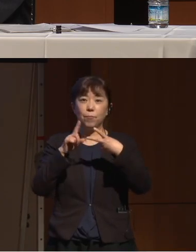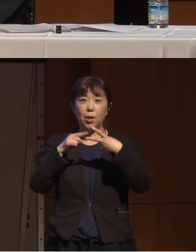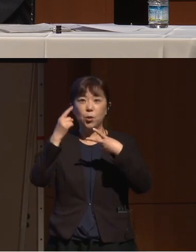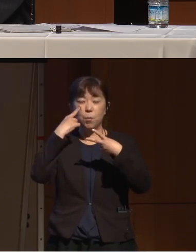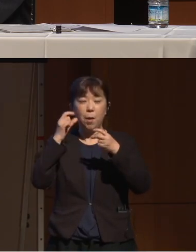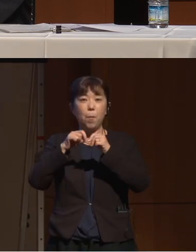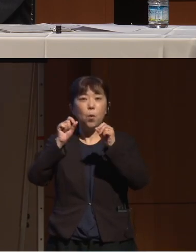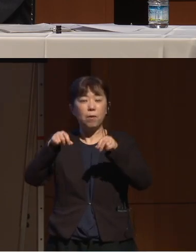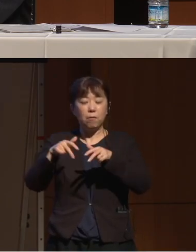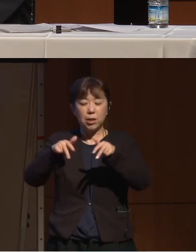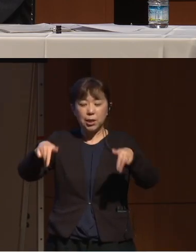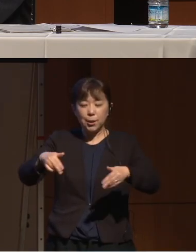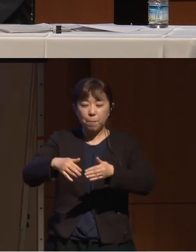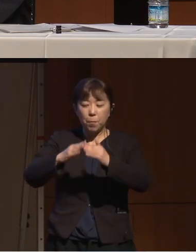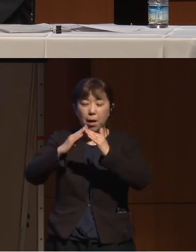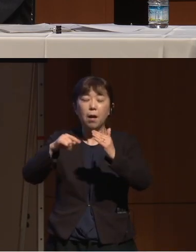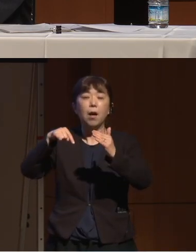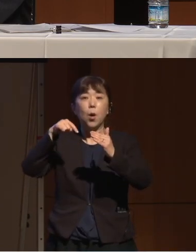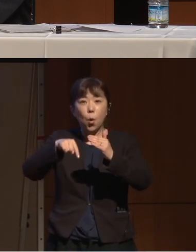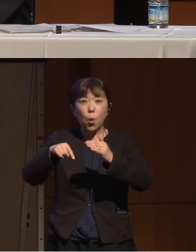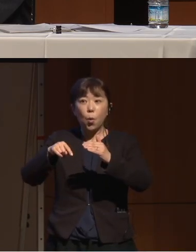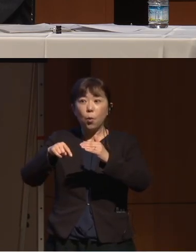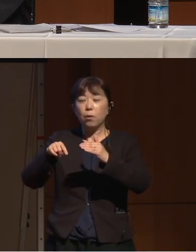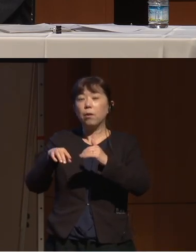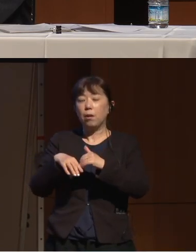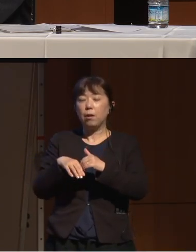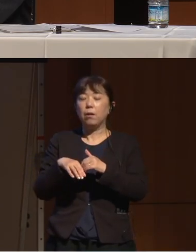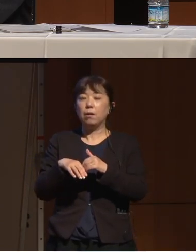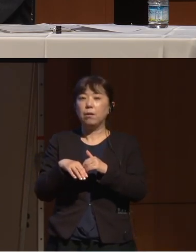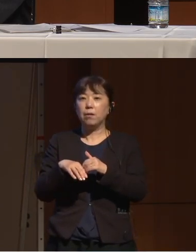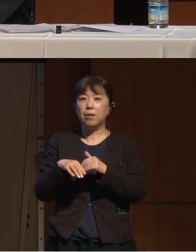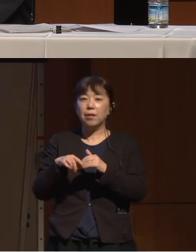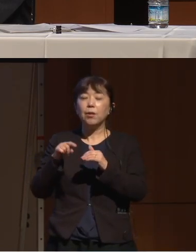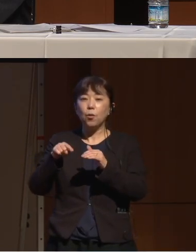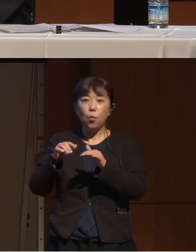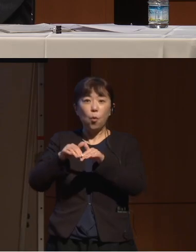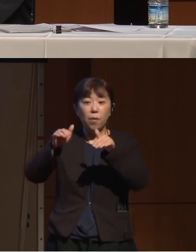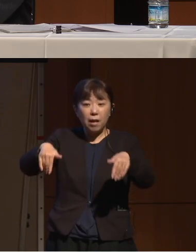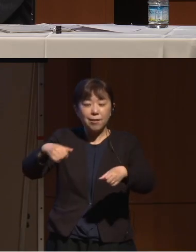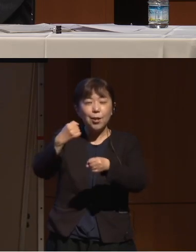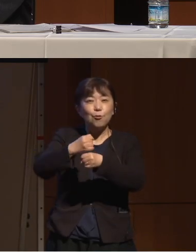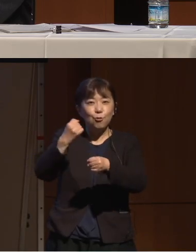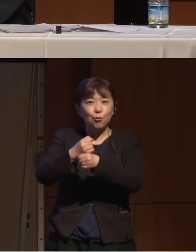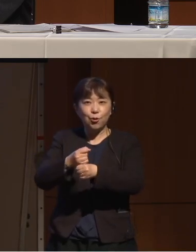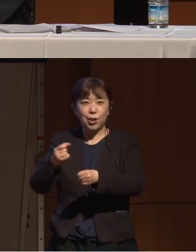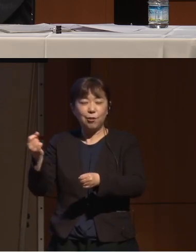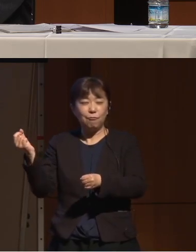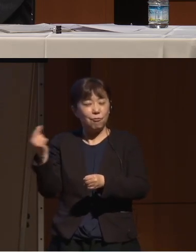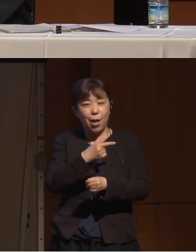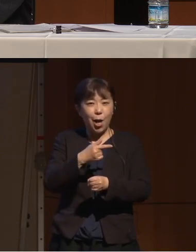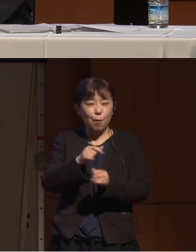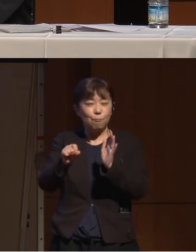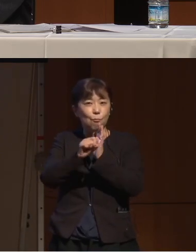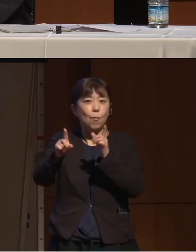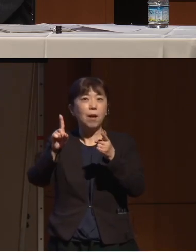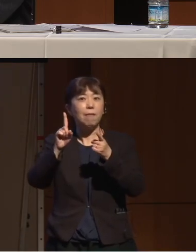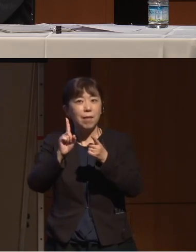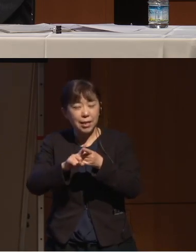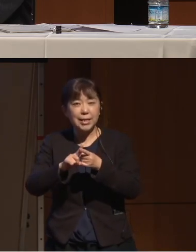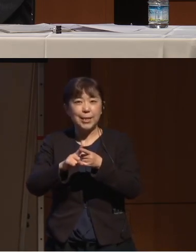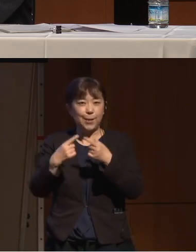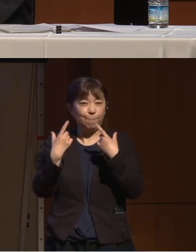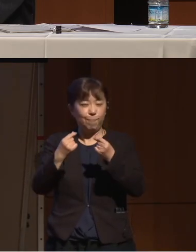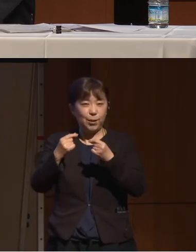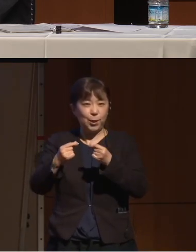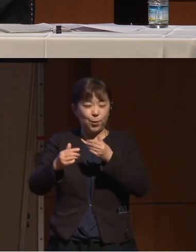that enables rapid and efficient flow from the basic research